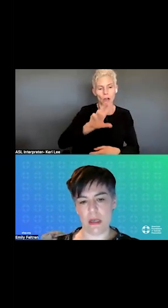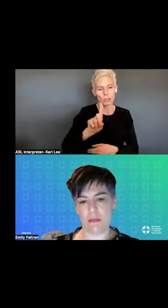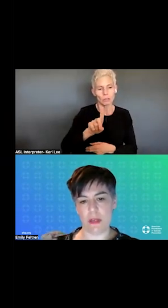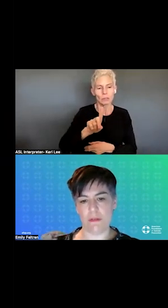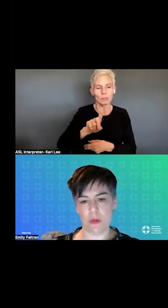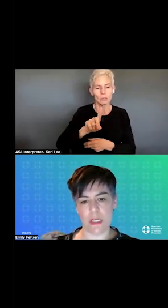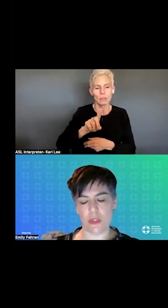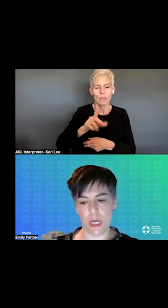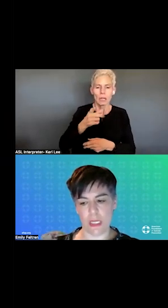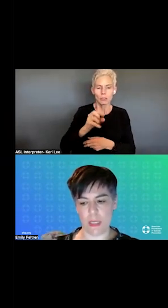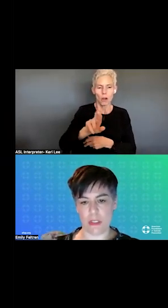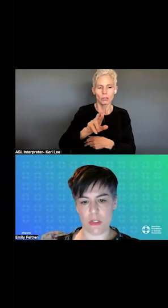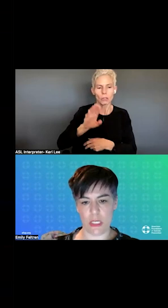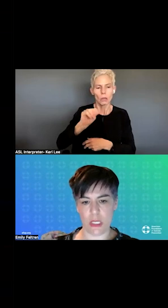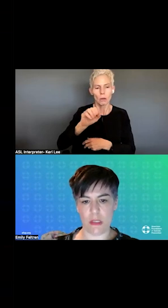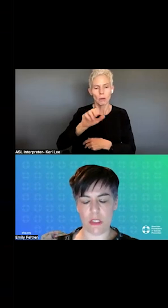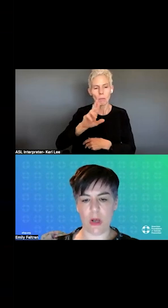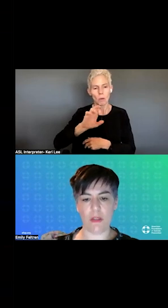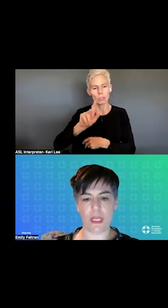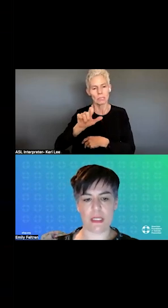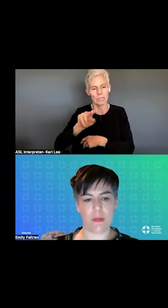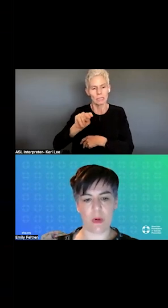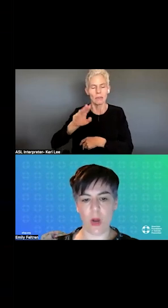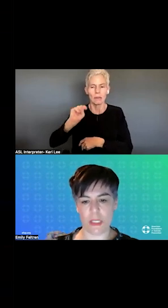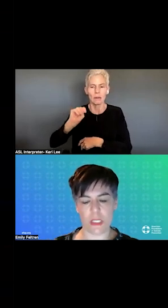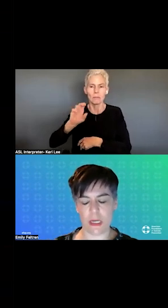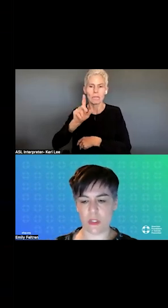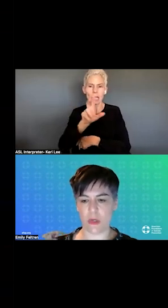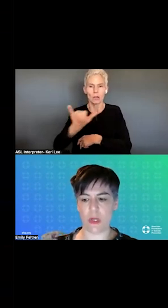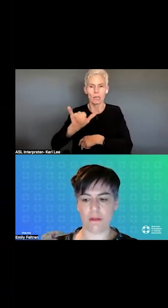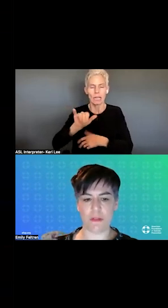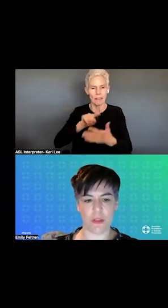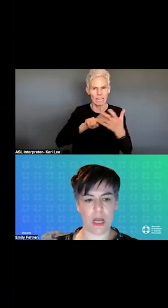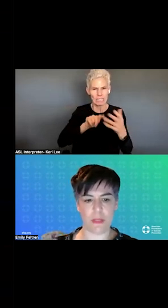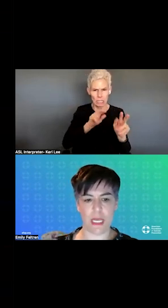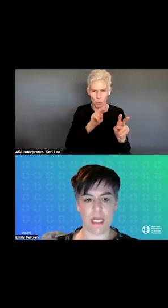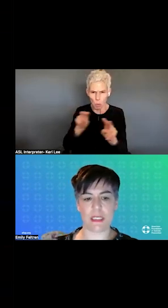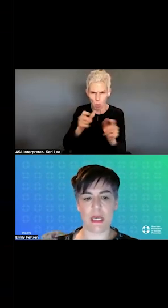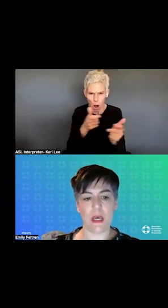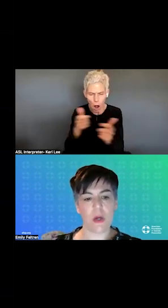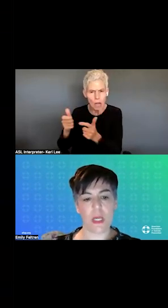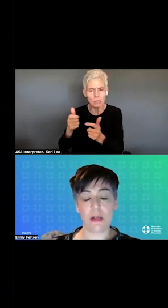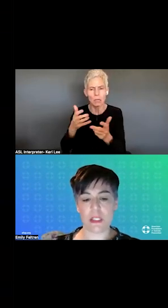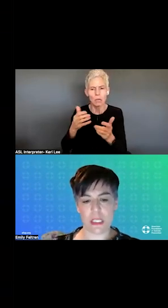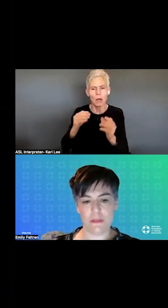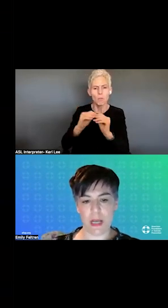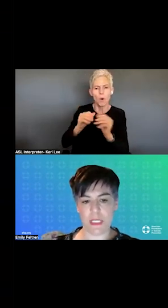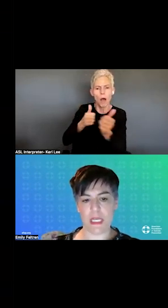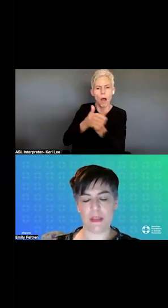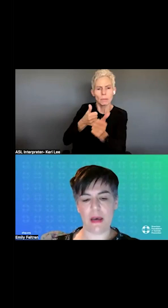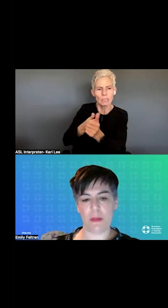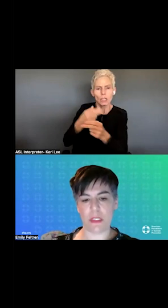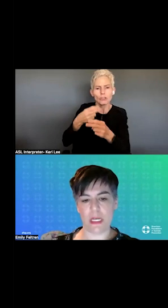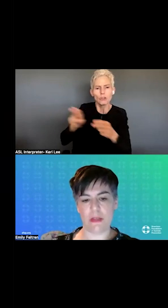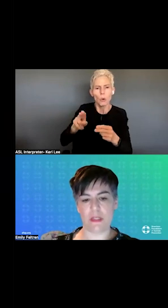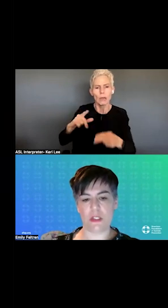head of the Food and Drug Administration. So all things that we're watching, and I'm sure we'll have further updates. Quick legislative update